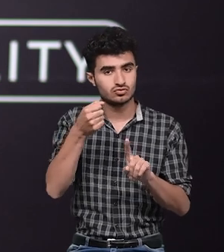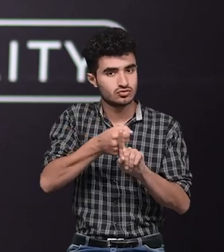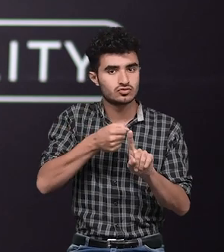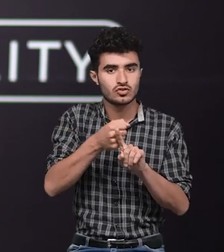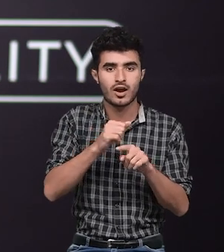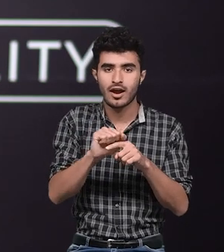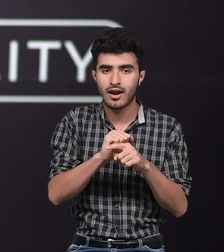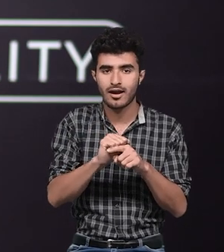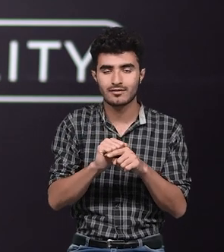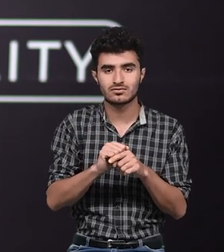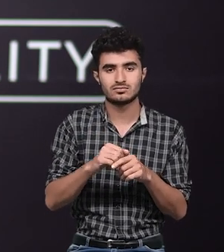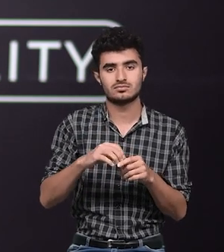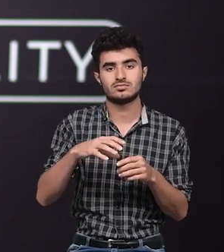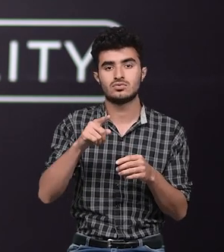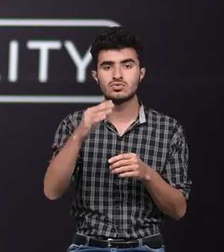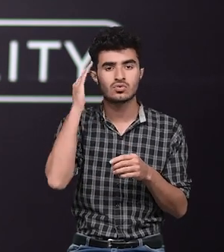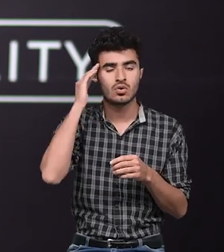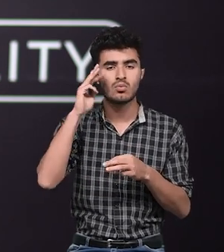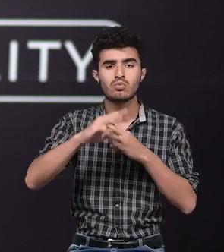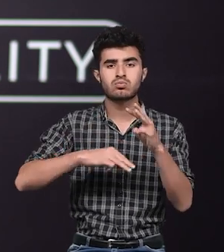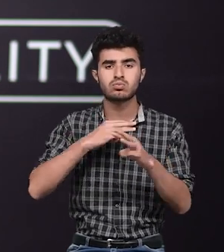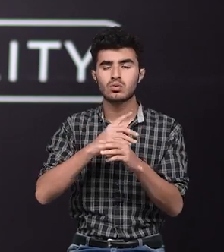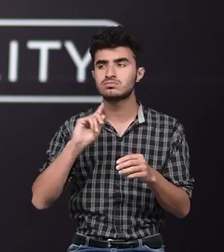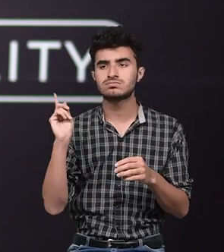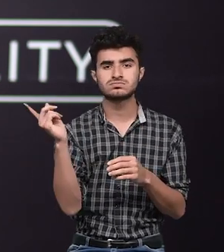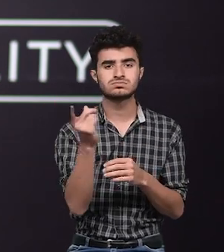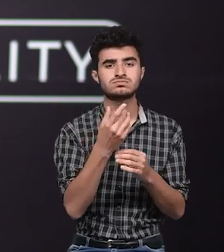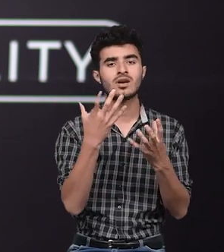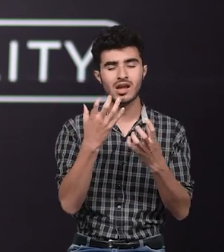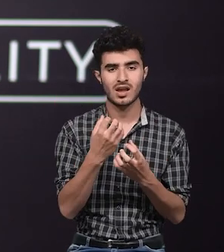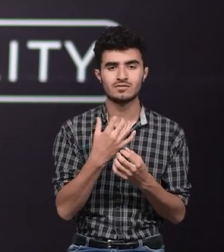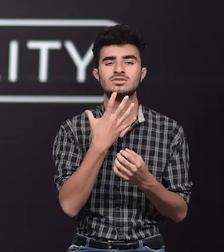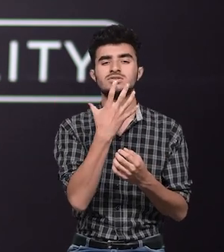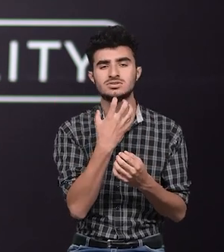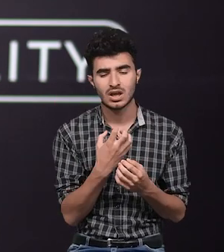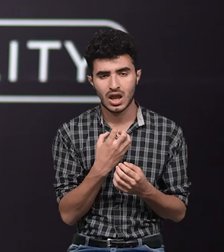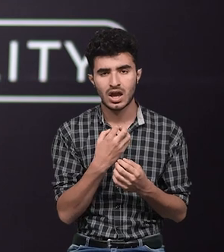anybody. I mean, this world it has enough